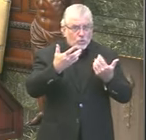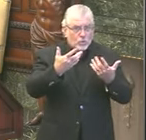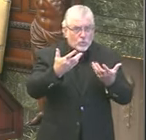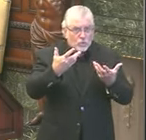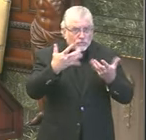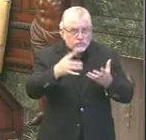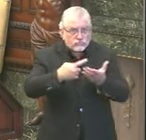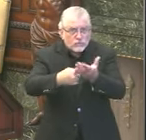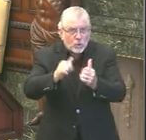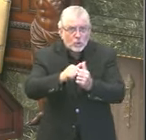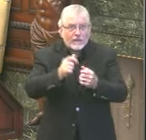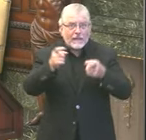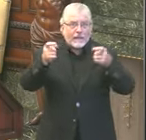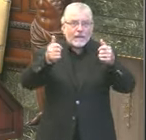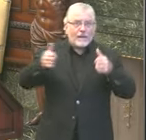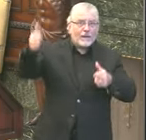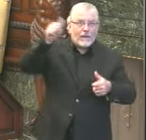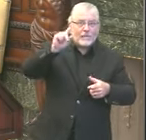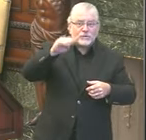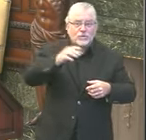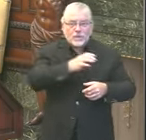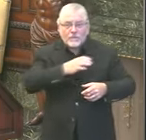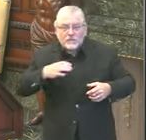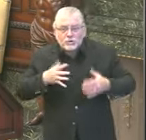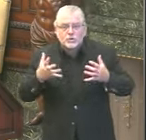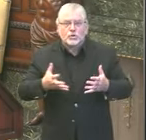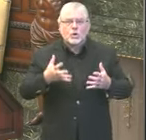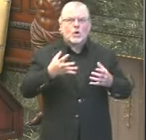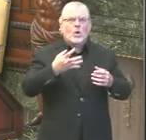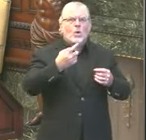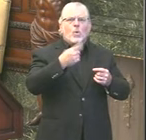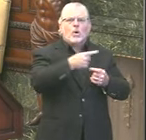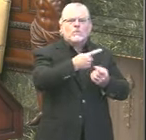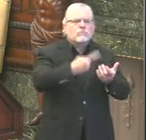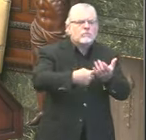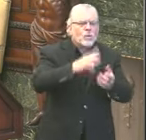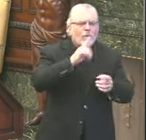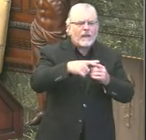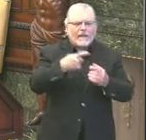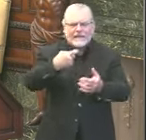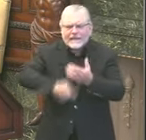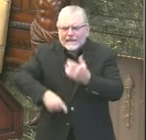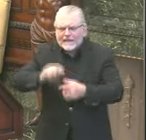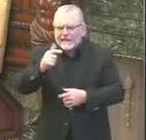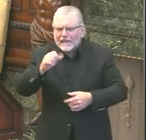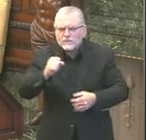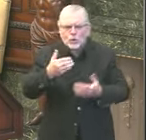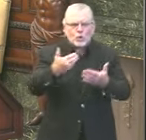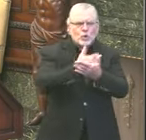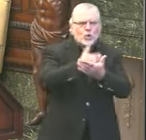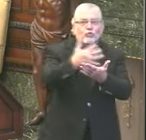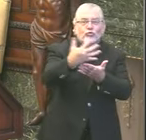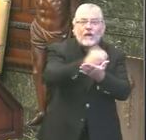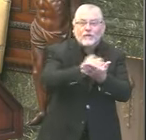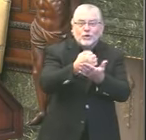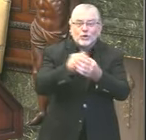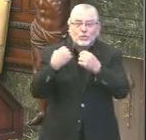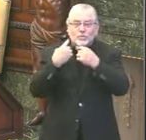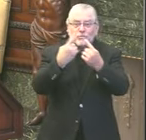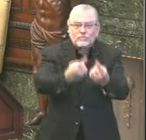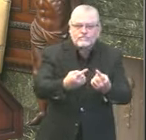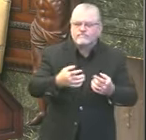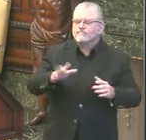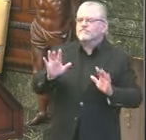on new revenue or new taxes as part of that? Well, I'm not going to talk about specifics relative to